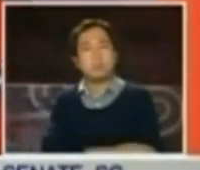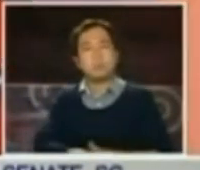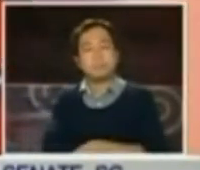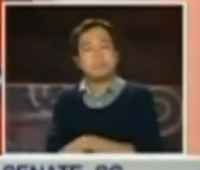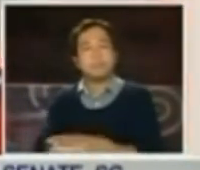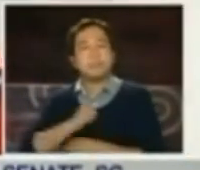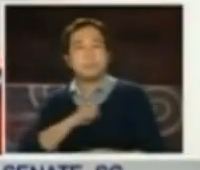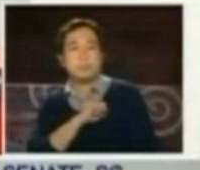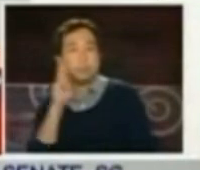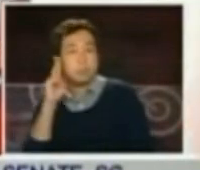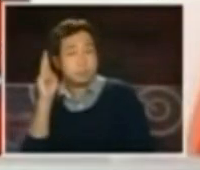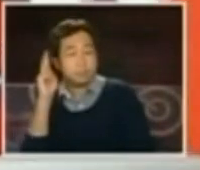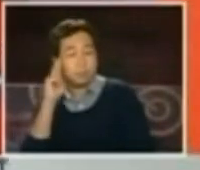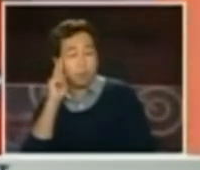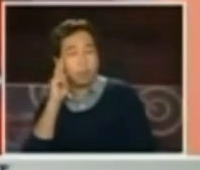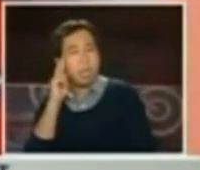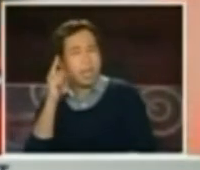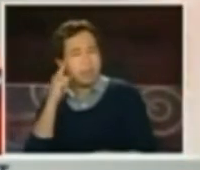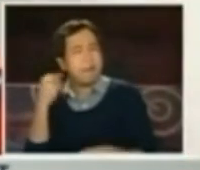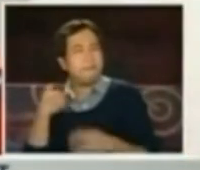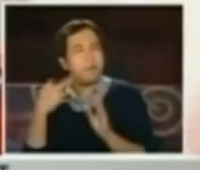I think there are rules in the Supreme Court.